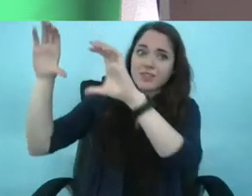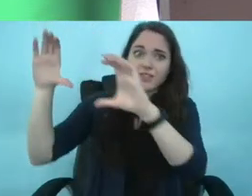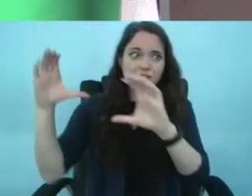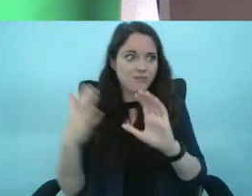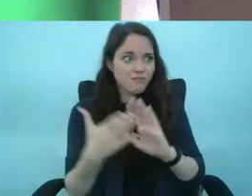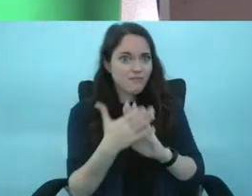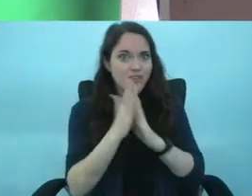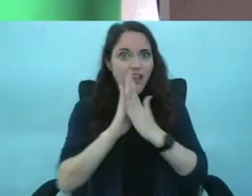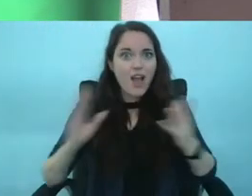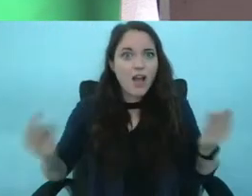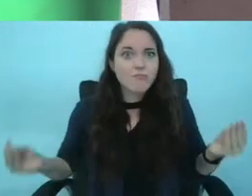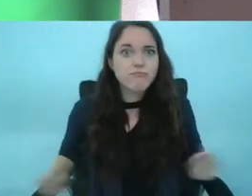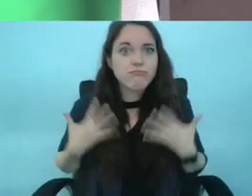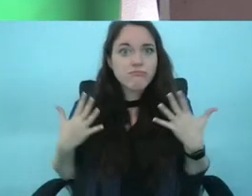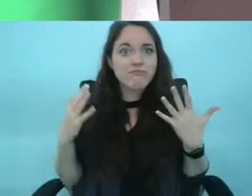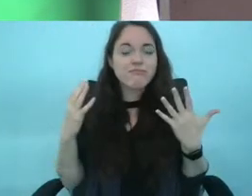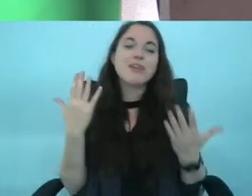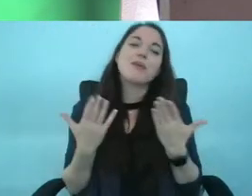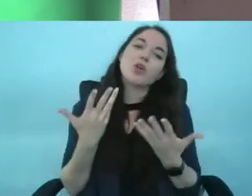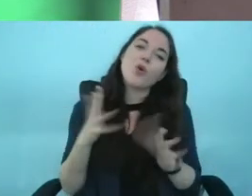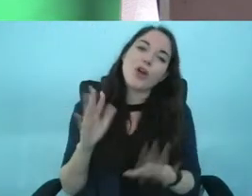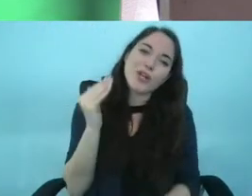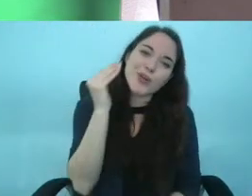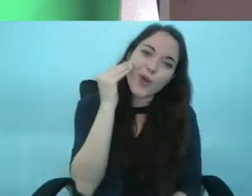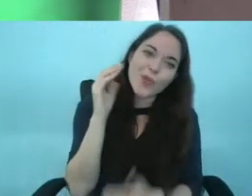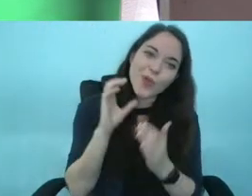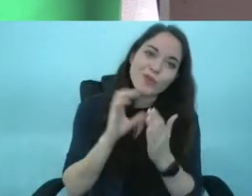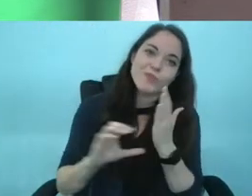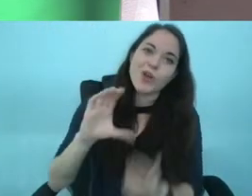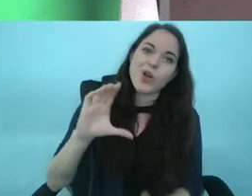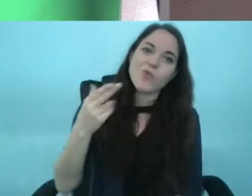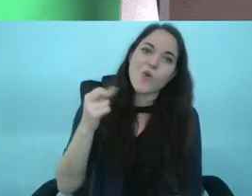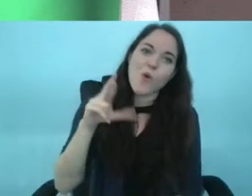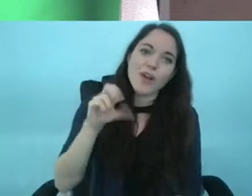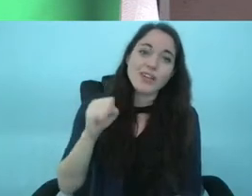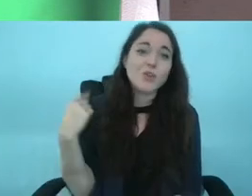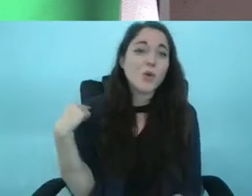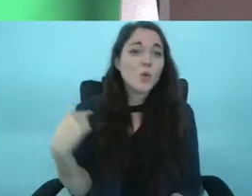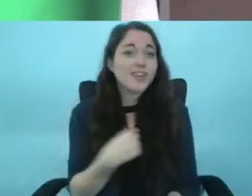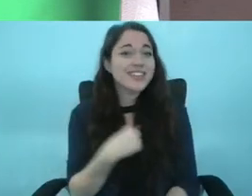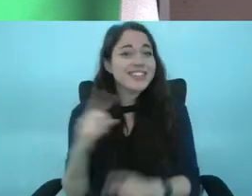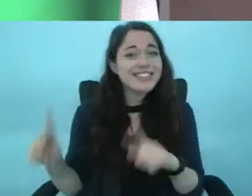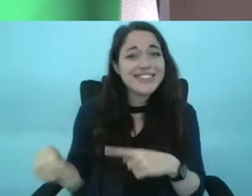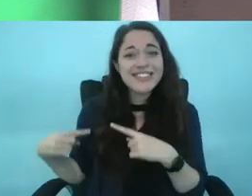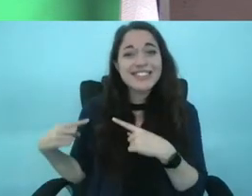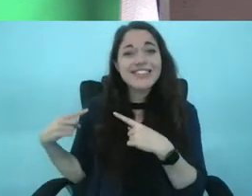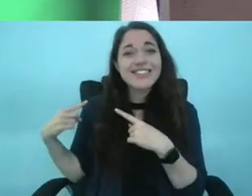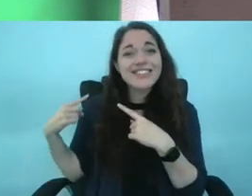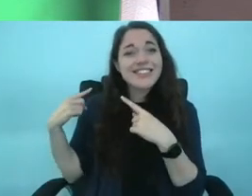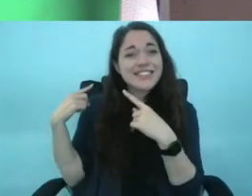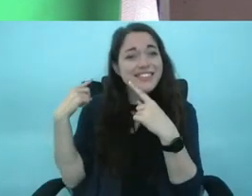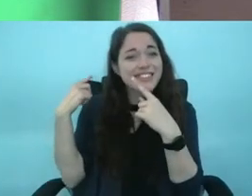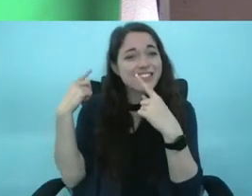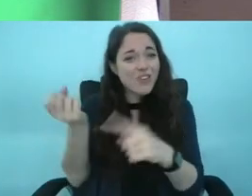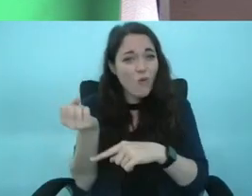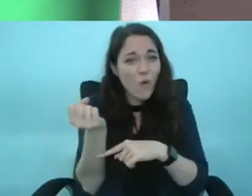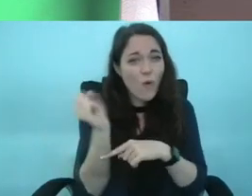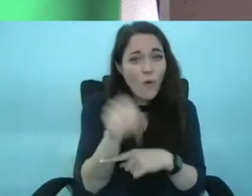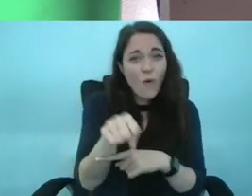chorus that says, "We've come this far by faith,